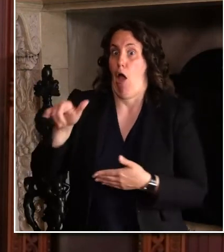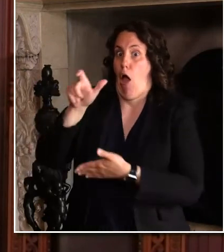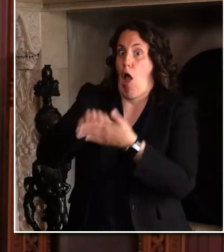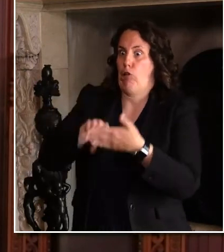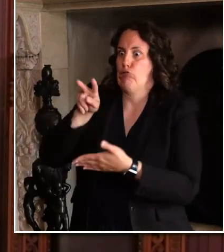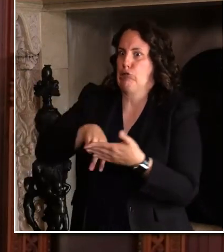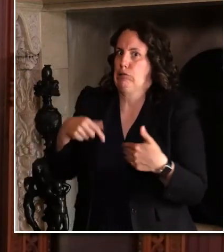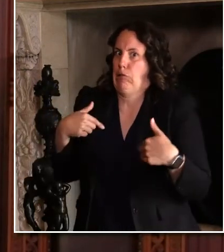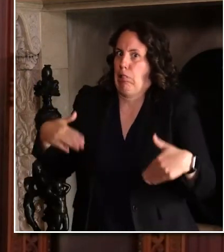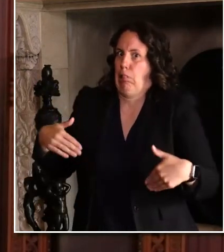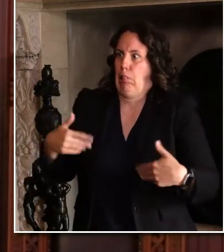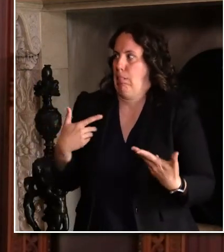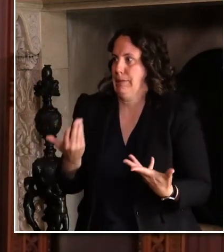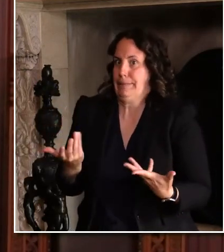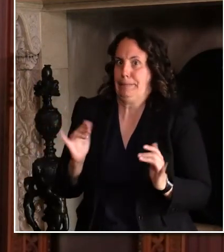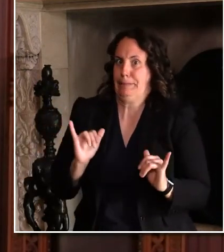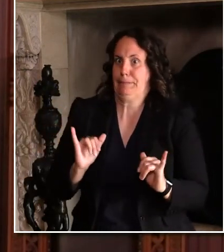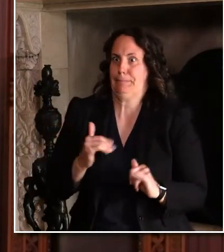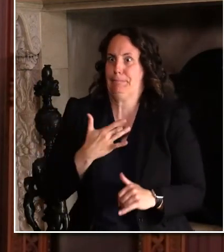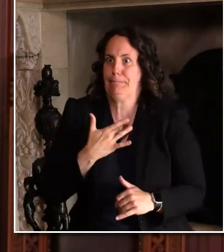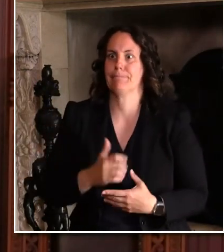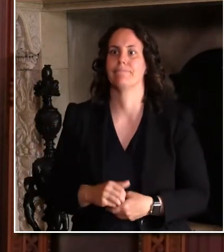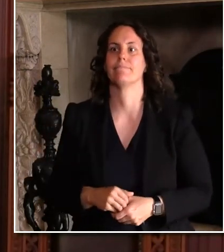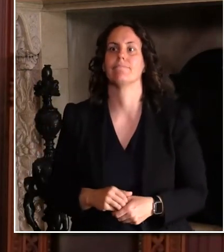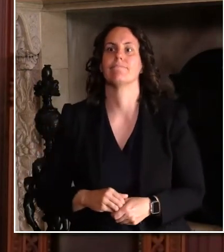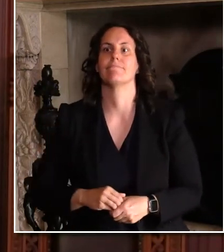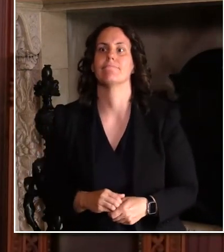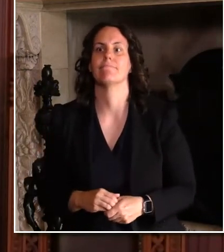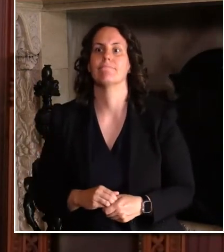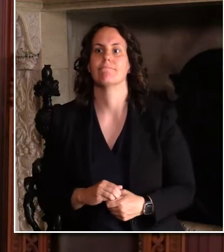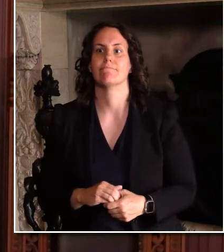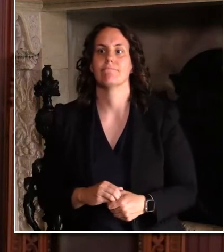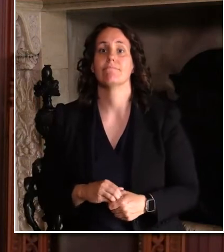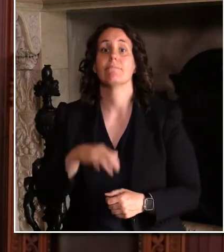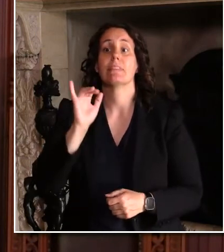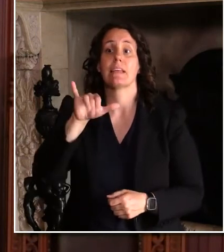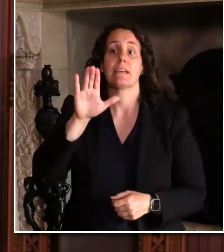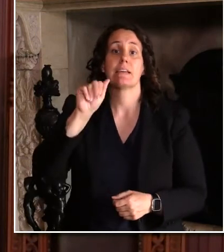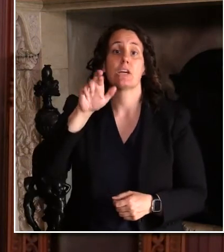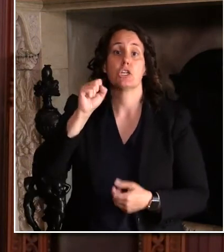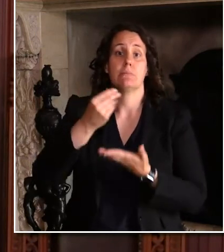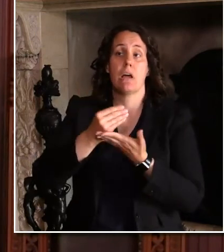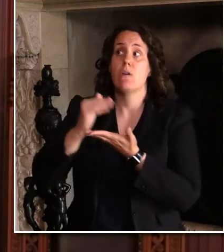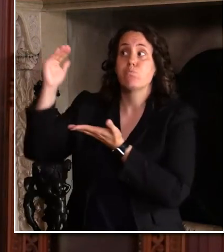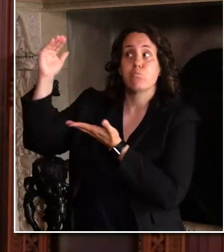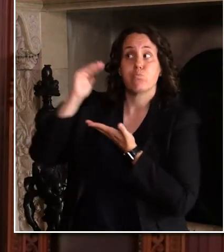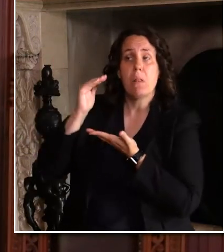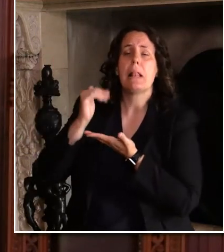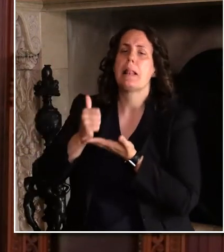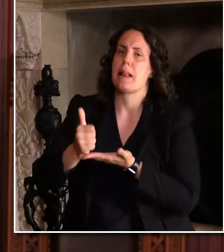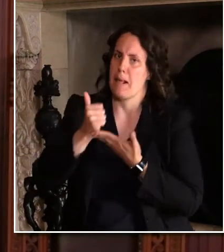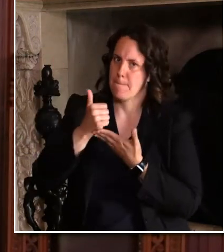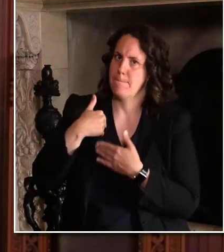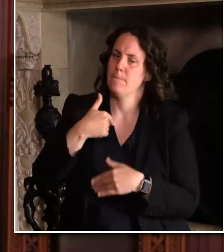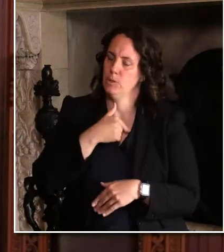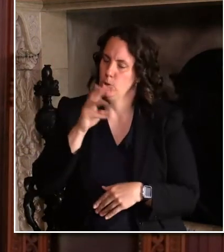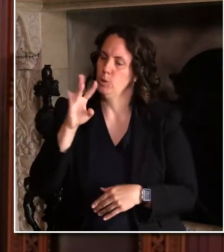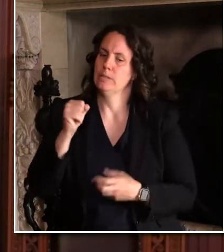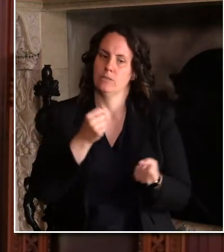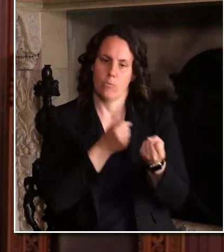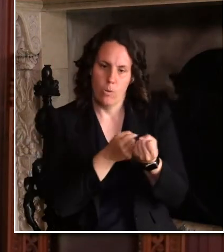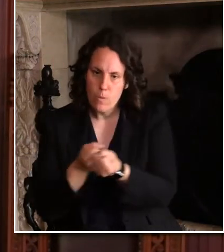has been helpful, but I will say the state of Wisconsin and other states, and we